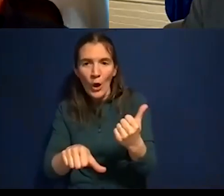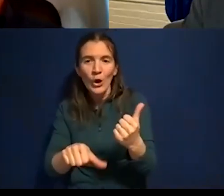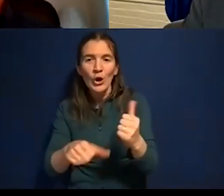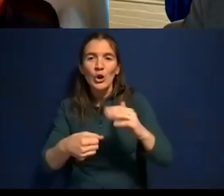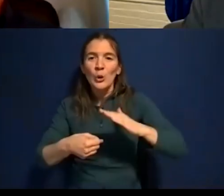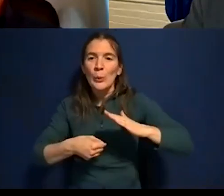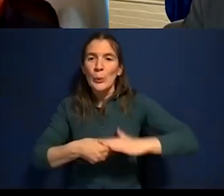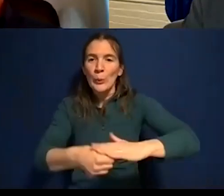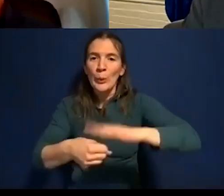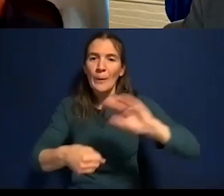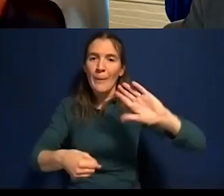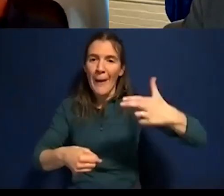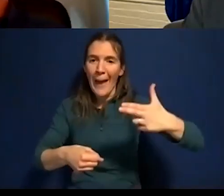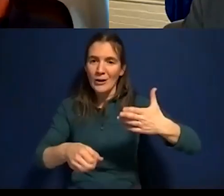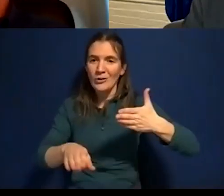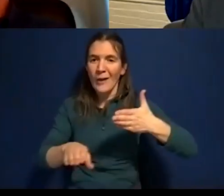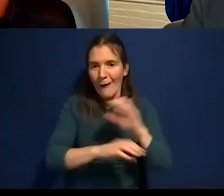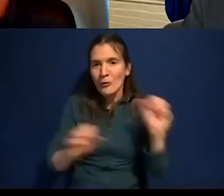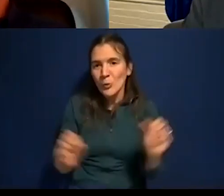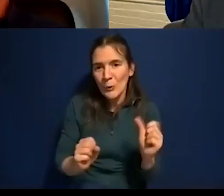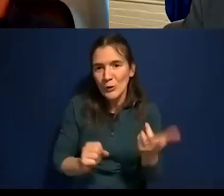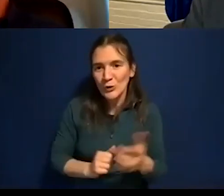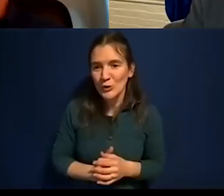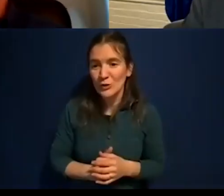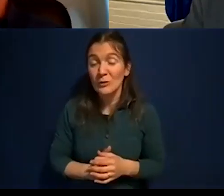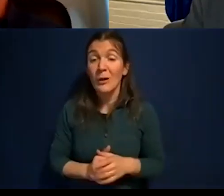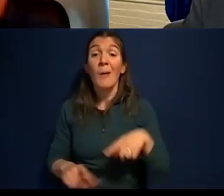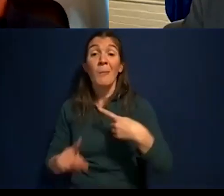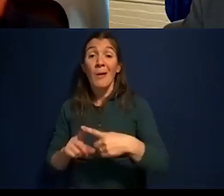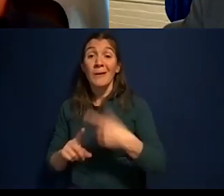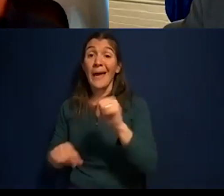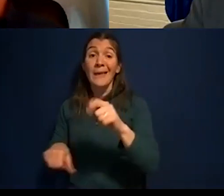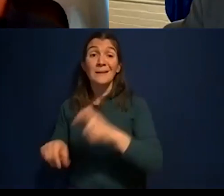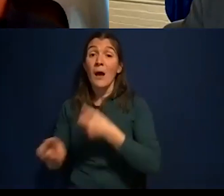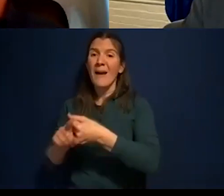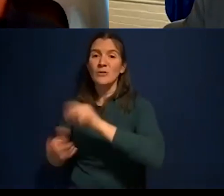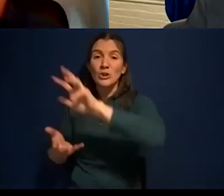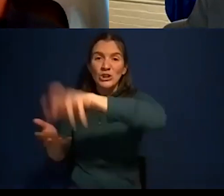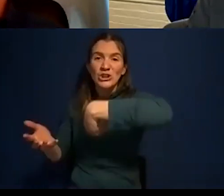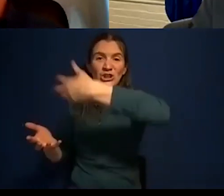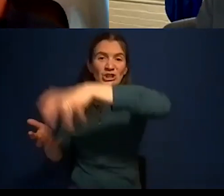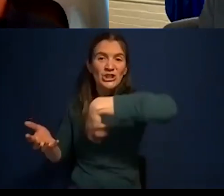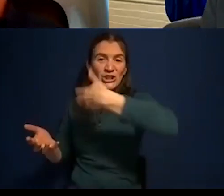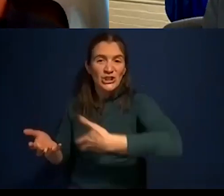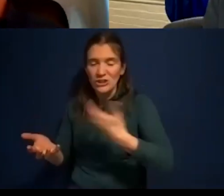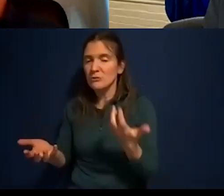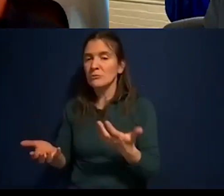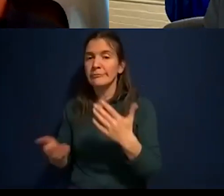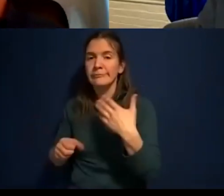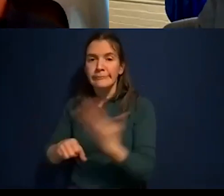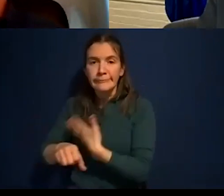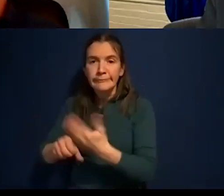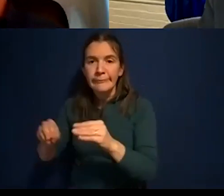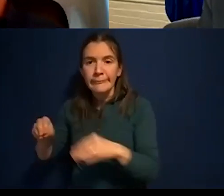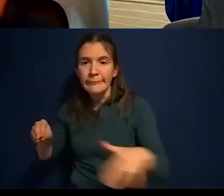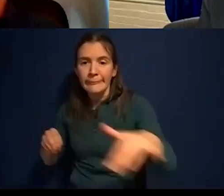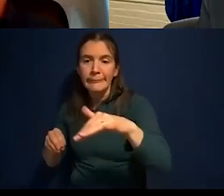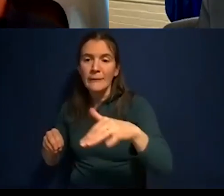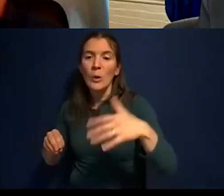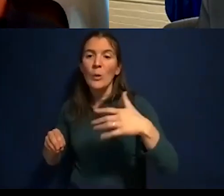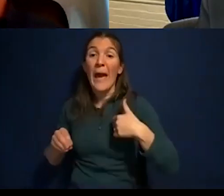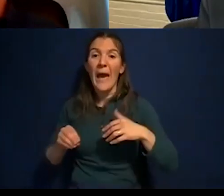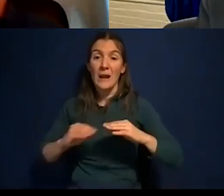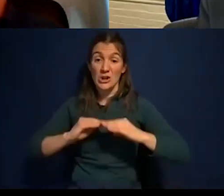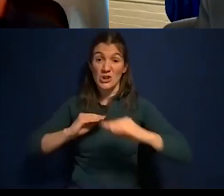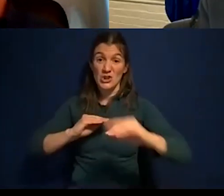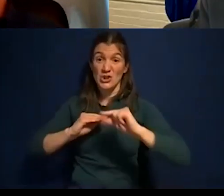patches, as well as when we do excavation projects, it can be used to grind out the asphalt within the